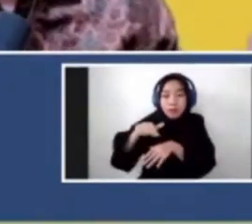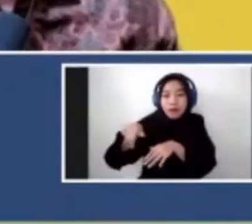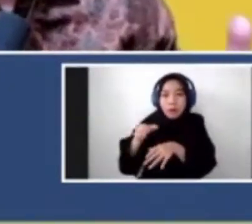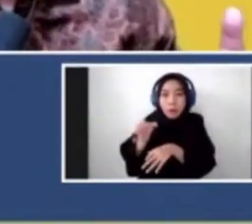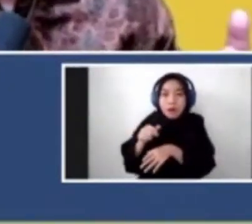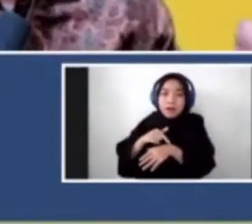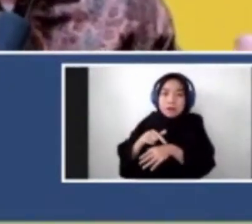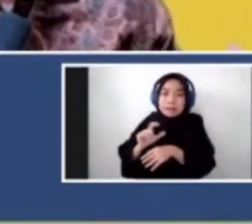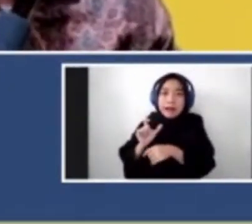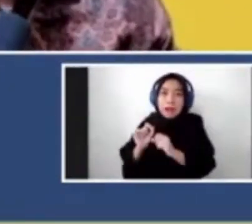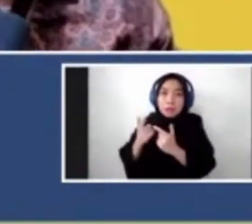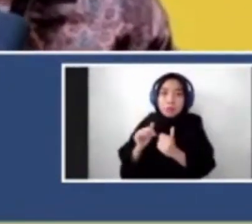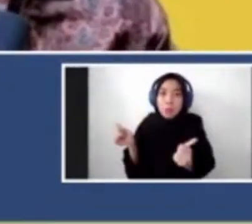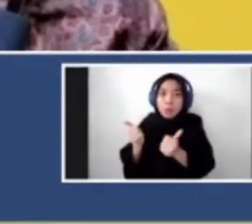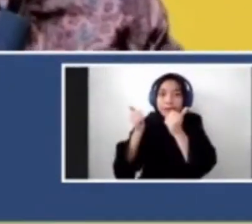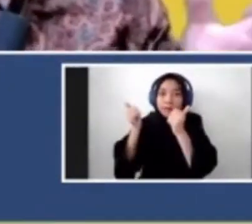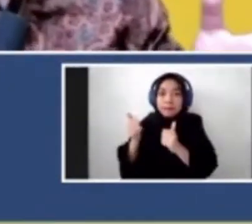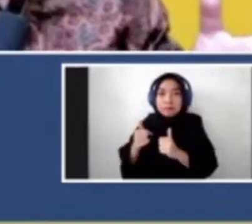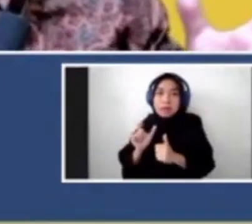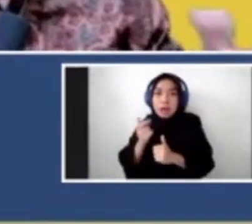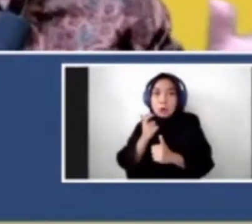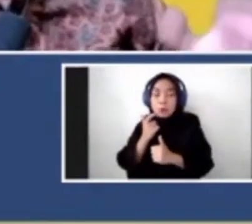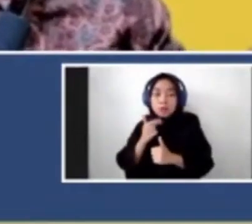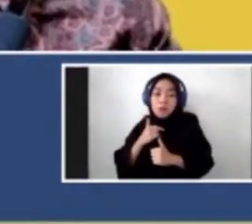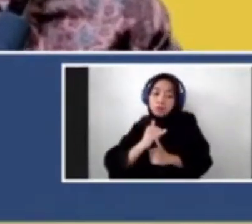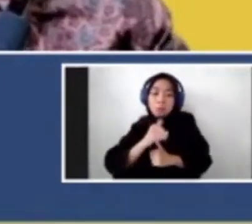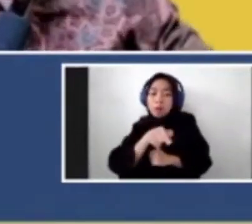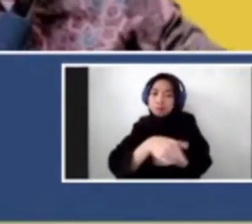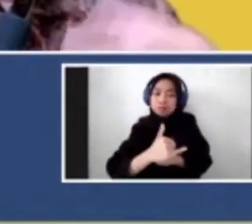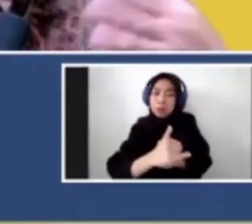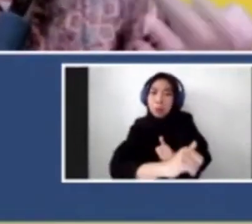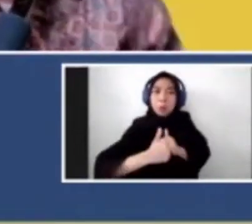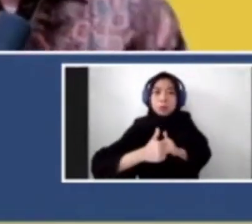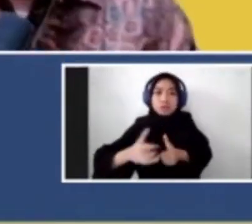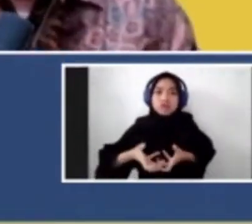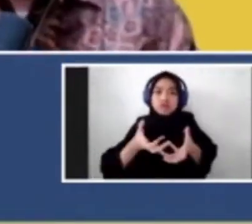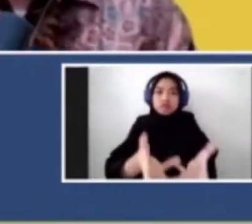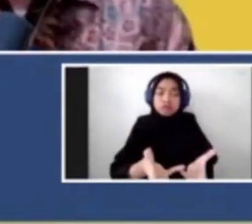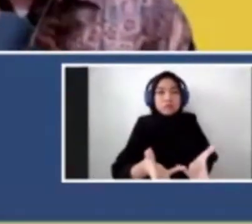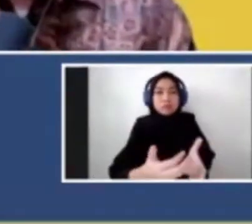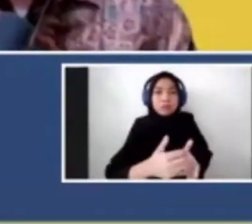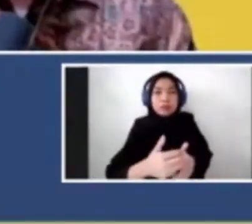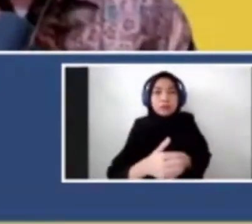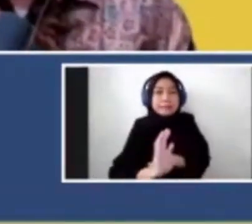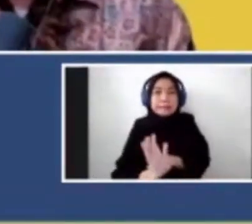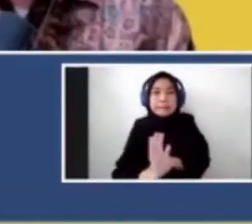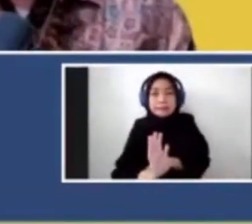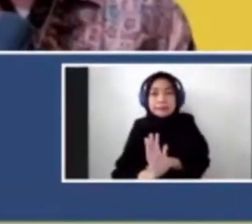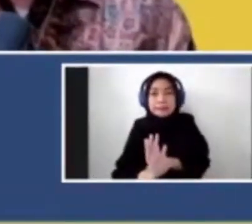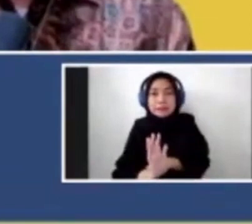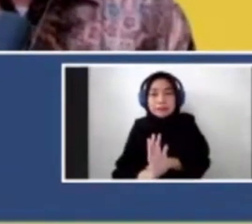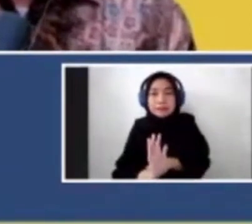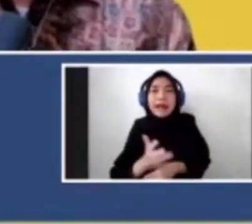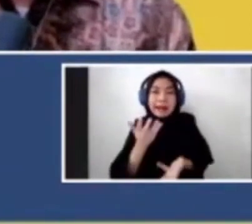societies ask us to do, using certain approach that we have product that are modernized, but sometimes